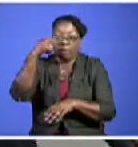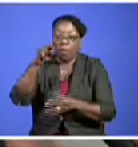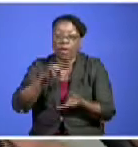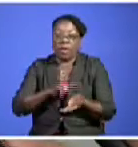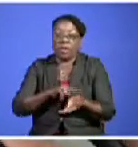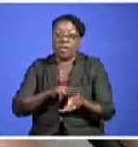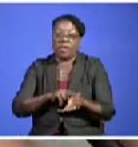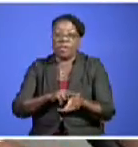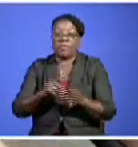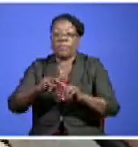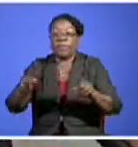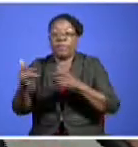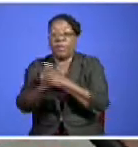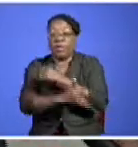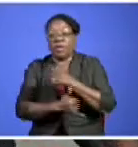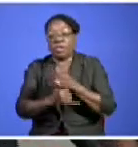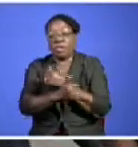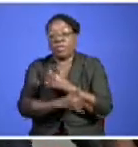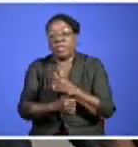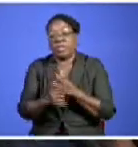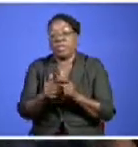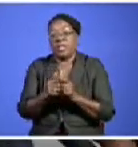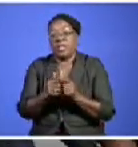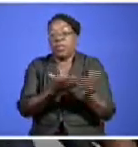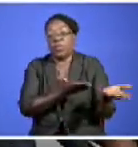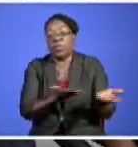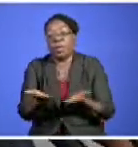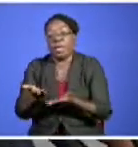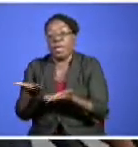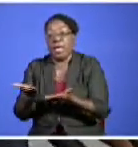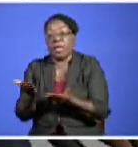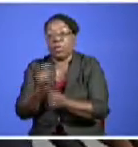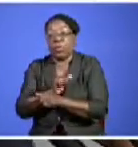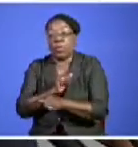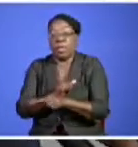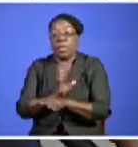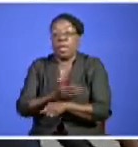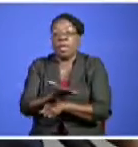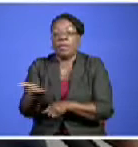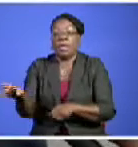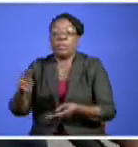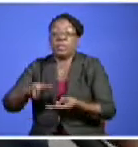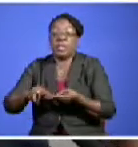are from India, from the Philippines, from Israel. I know that there was a number of